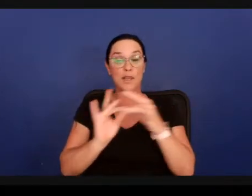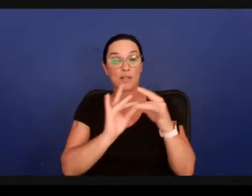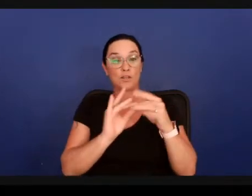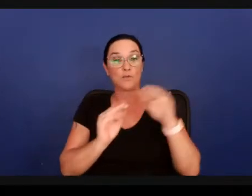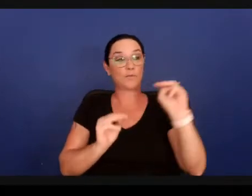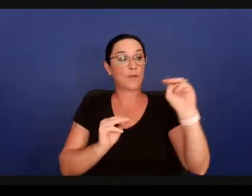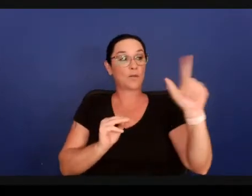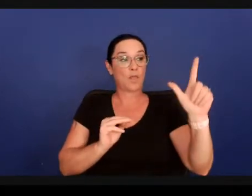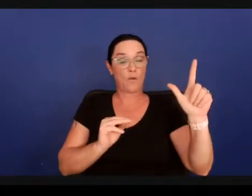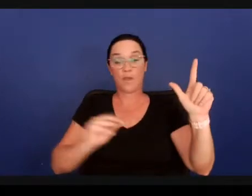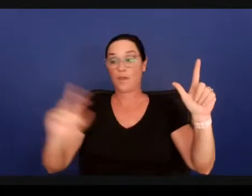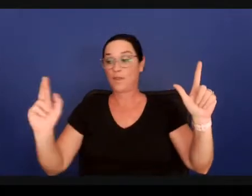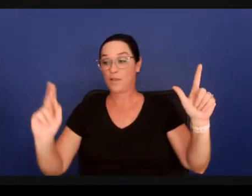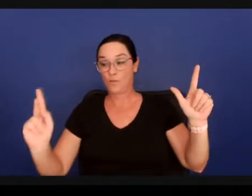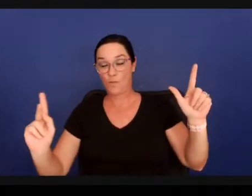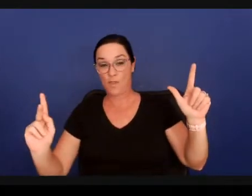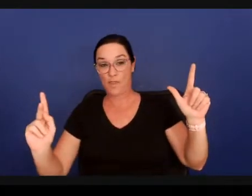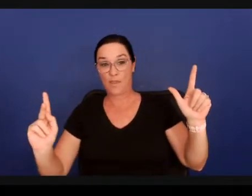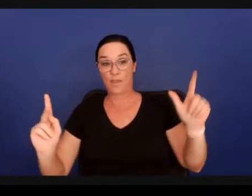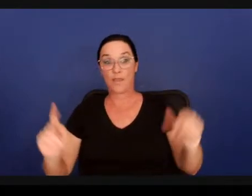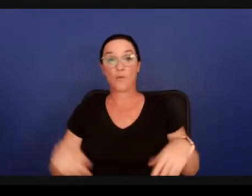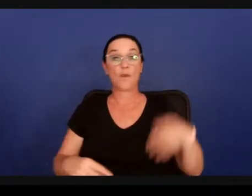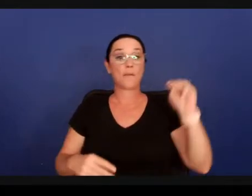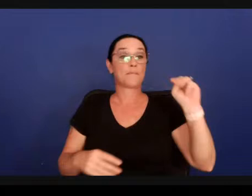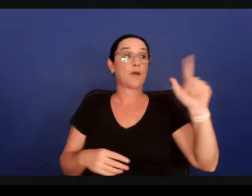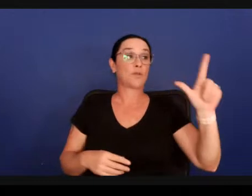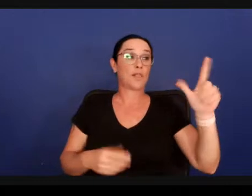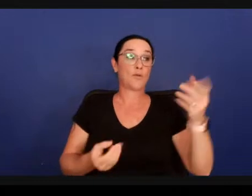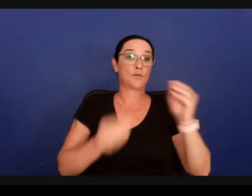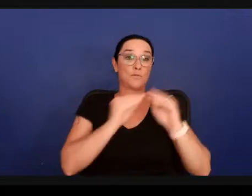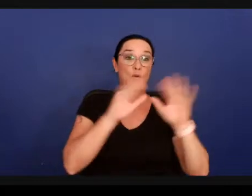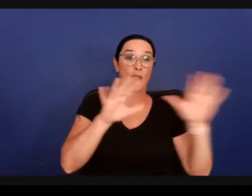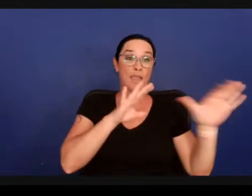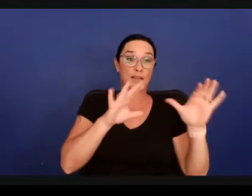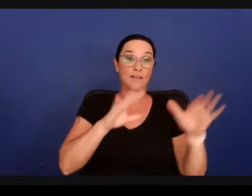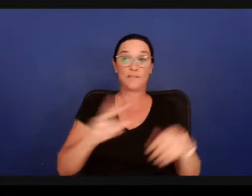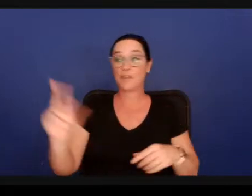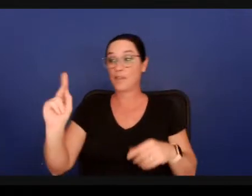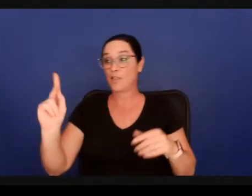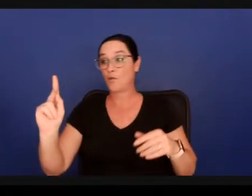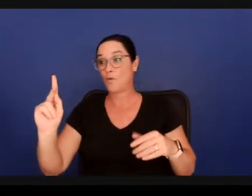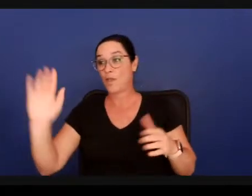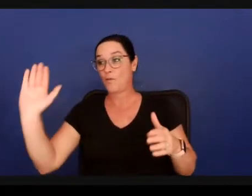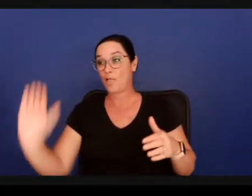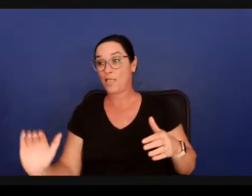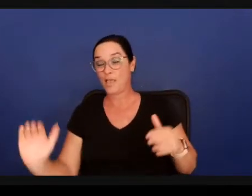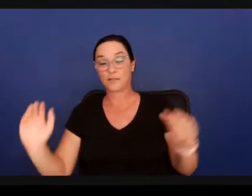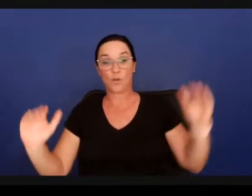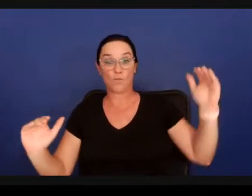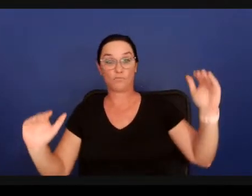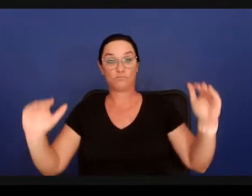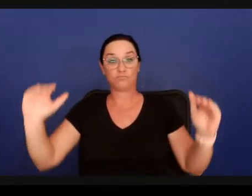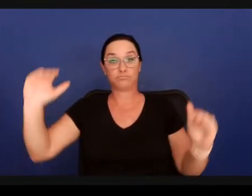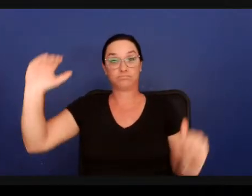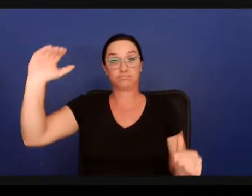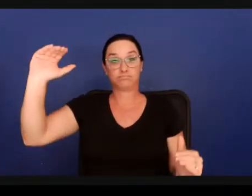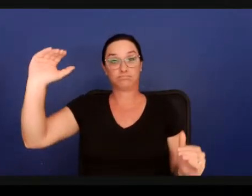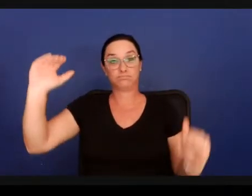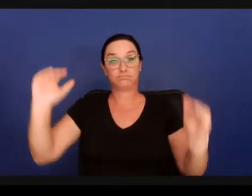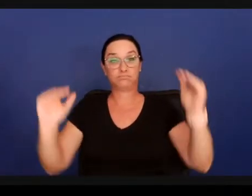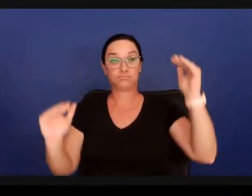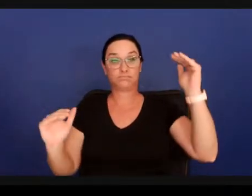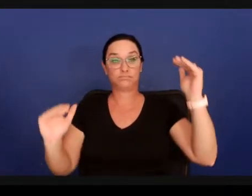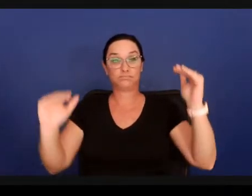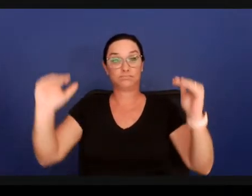like Mauna Loa was more active and Kilauea was less active. Kilauea became more active, Mauna Loa became less active. They kind of